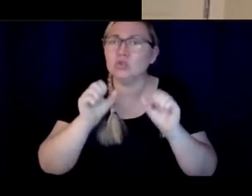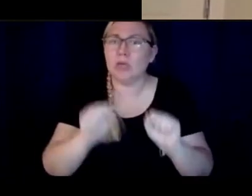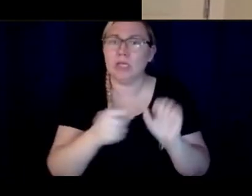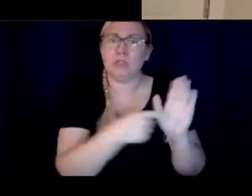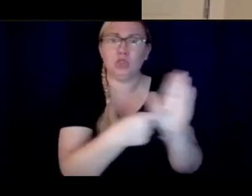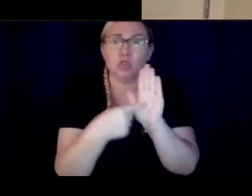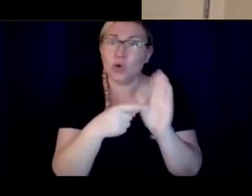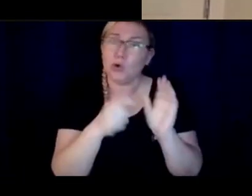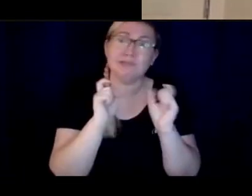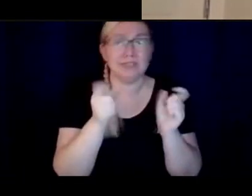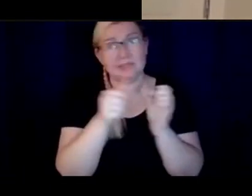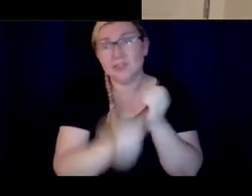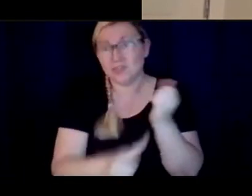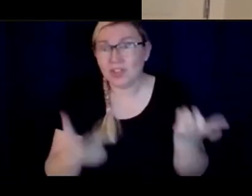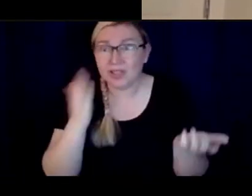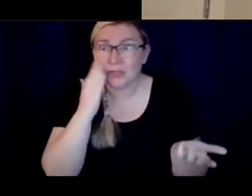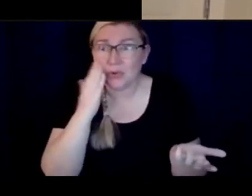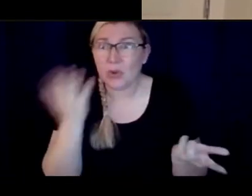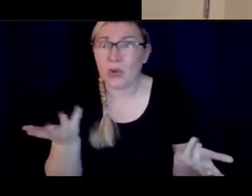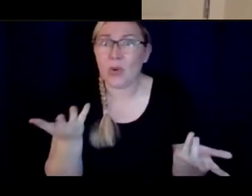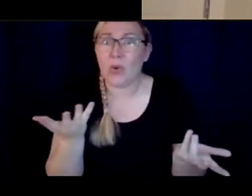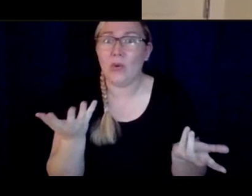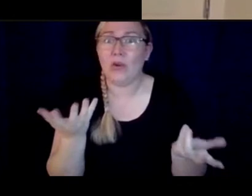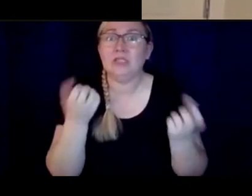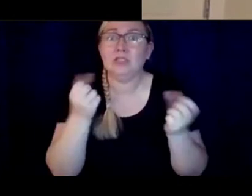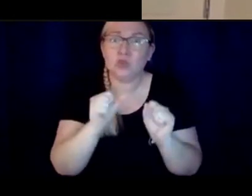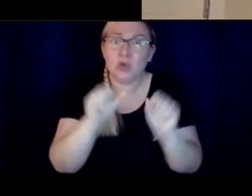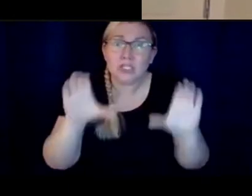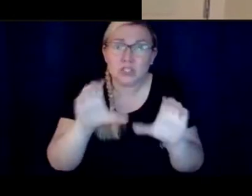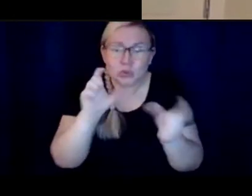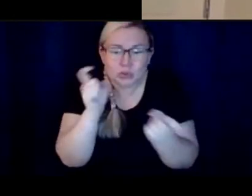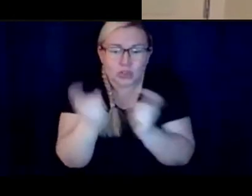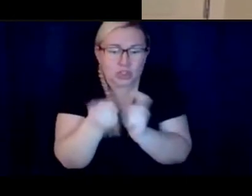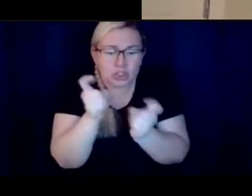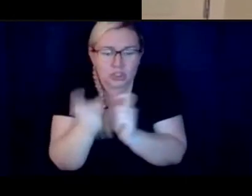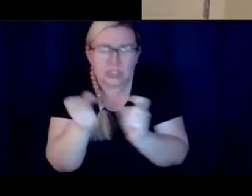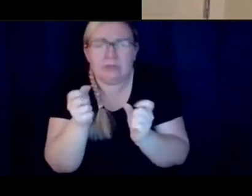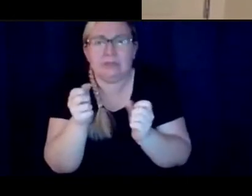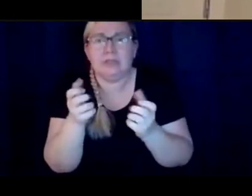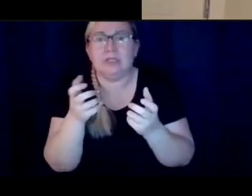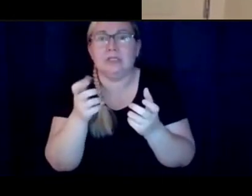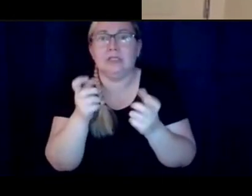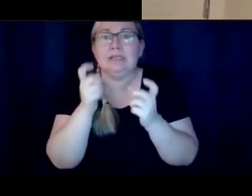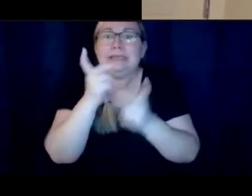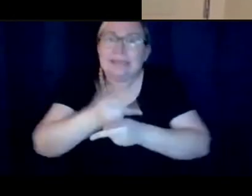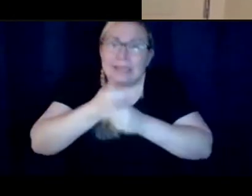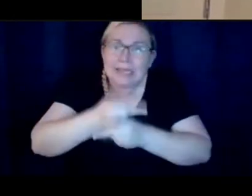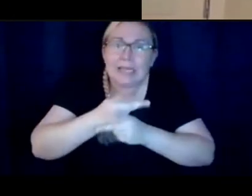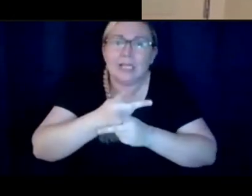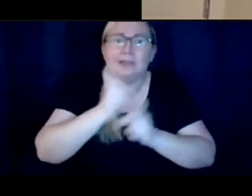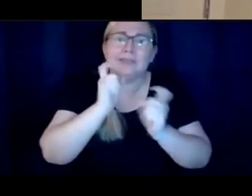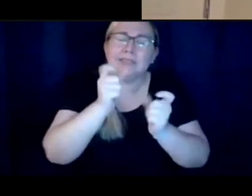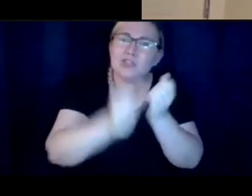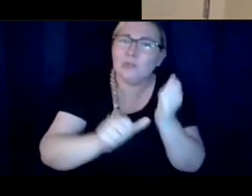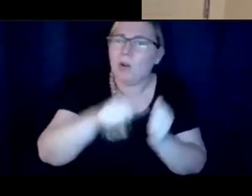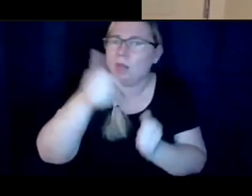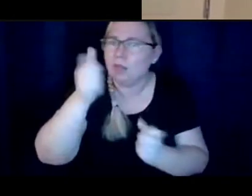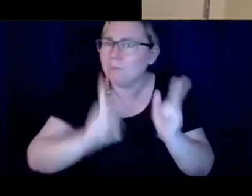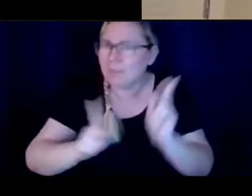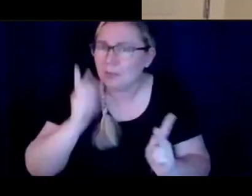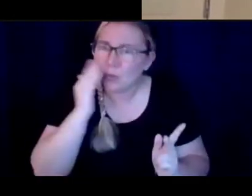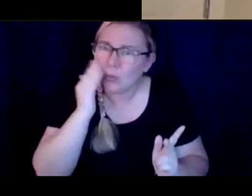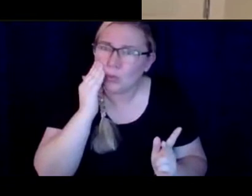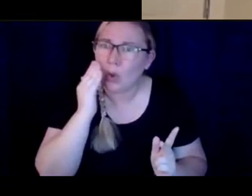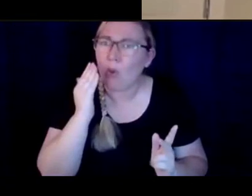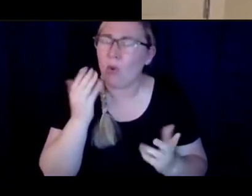shit, They just try to give a shit about others. To understand, especially the last,